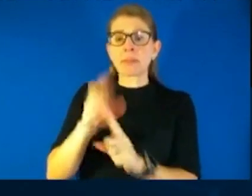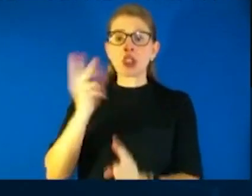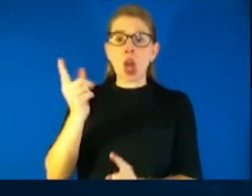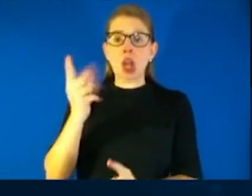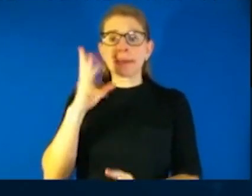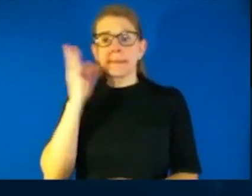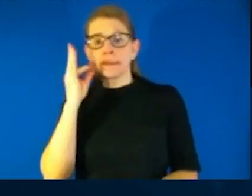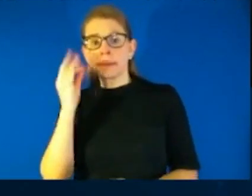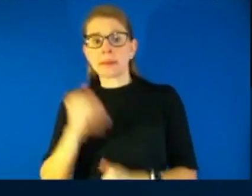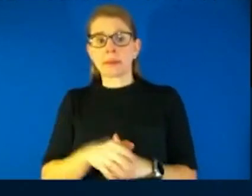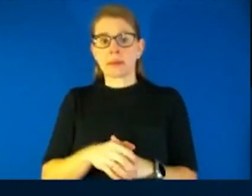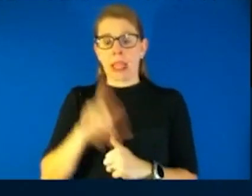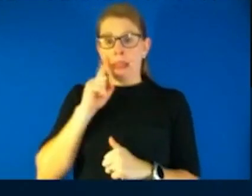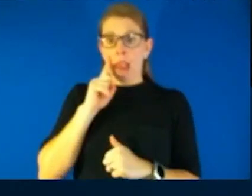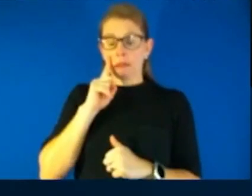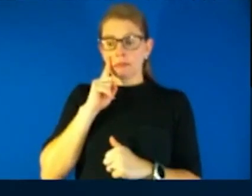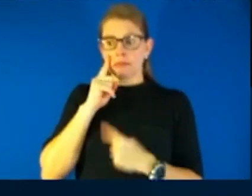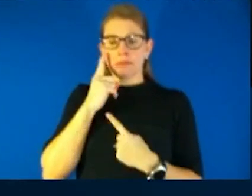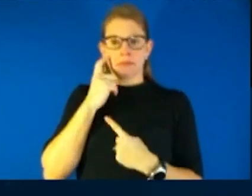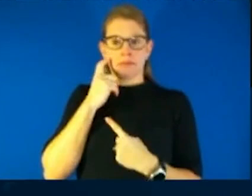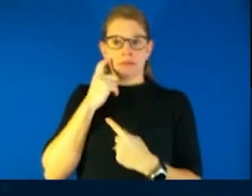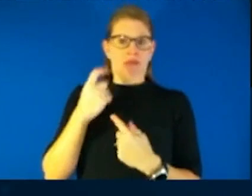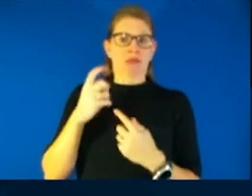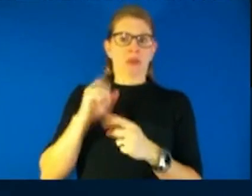they may have COVID, is there anything you can do about it?